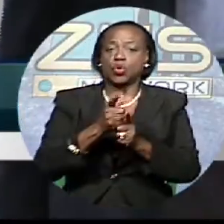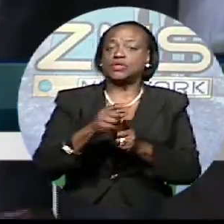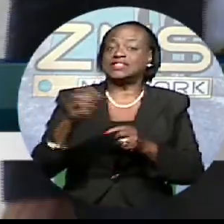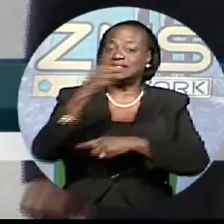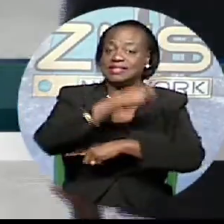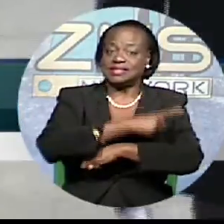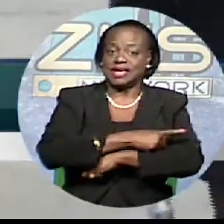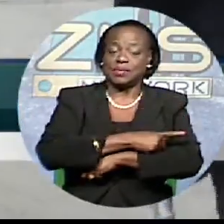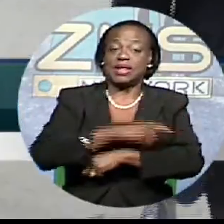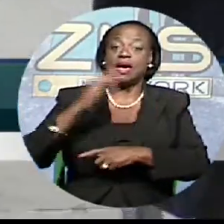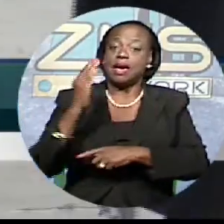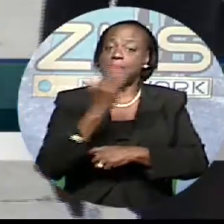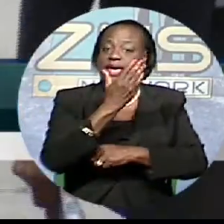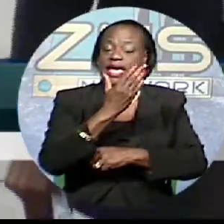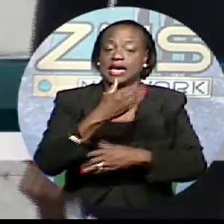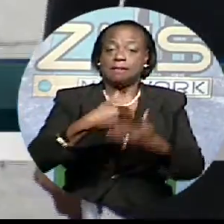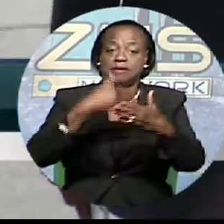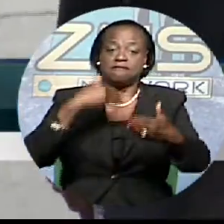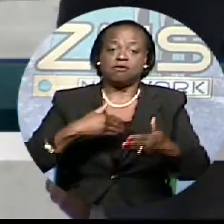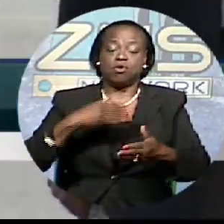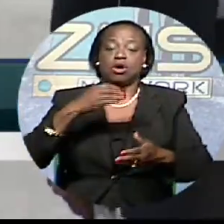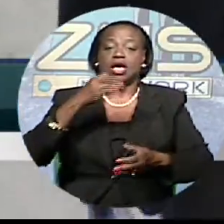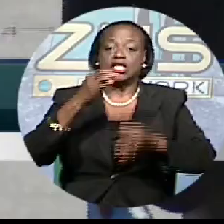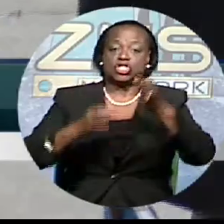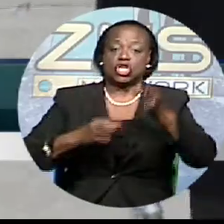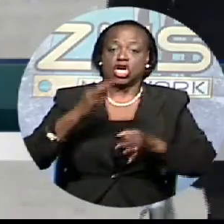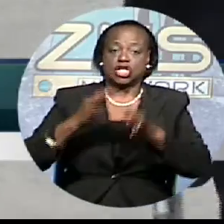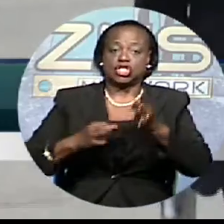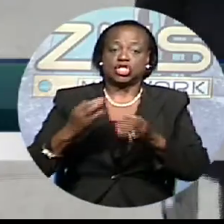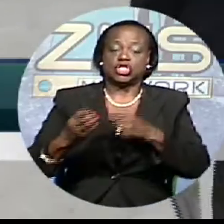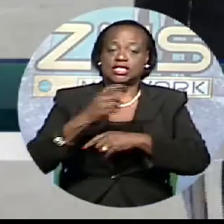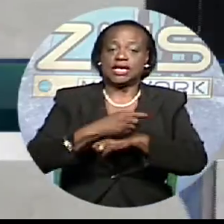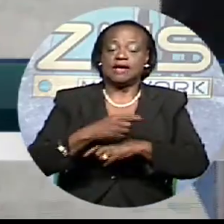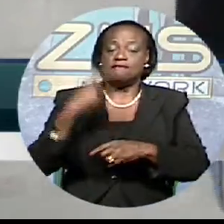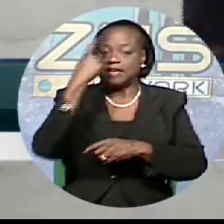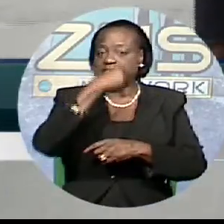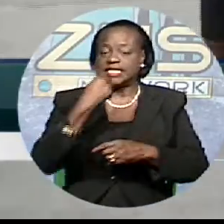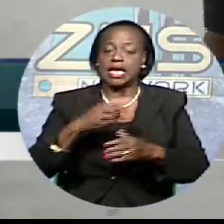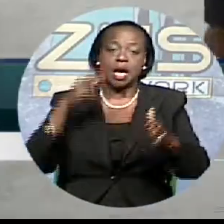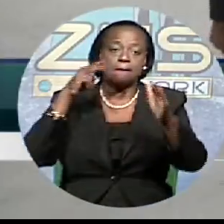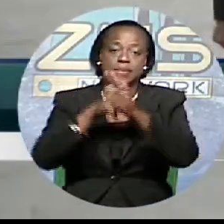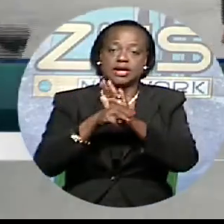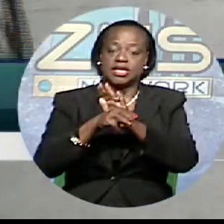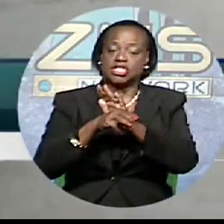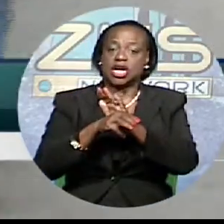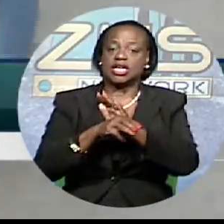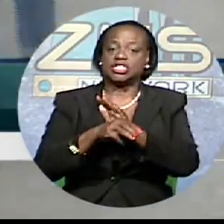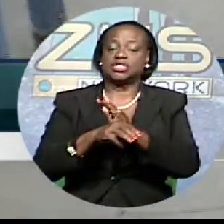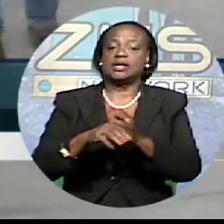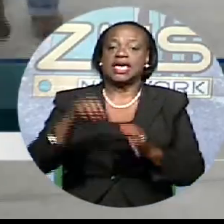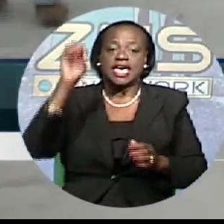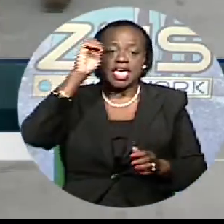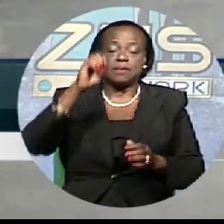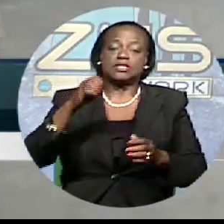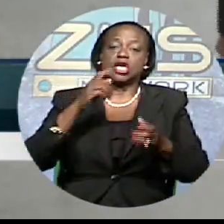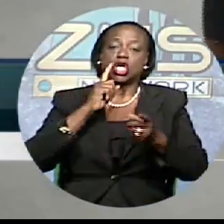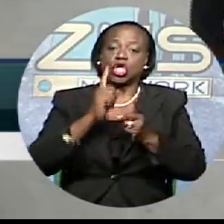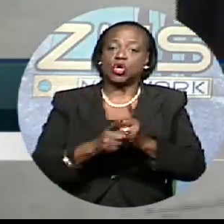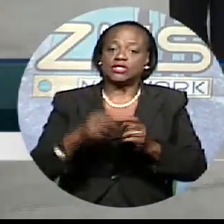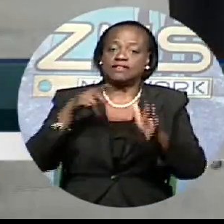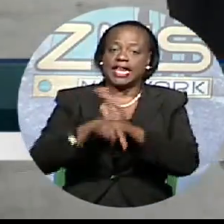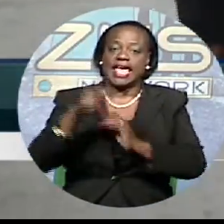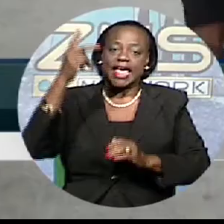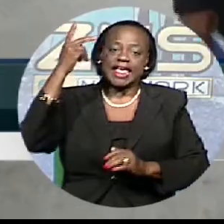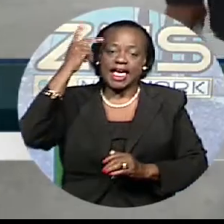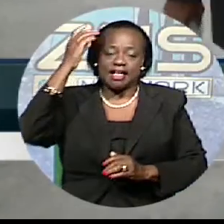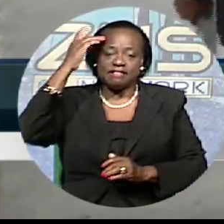Chief Magistrate Joyanne Ferguson Pratt to also face a murder charge. The Malcolm Allotment resident is accused of killing Caldron